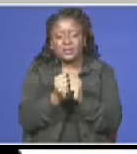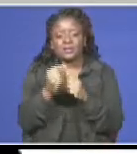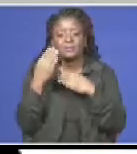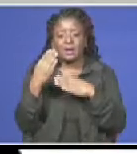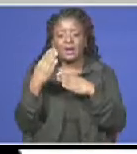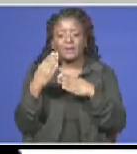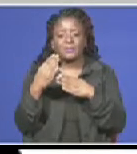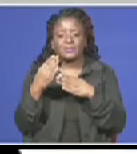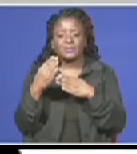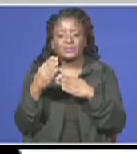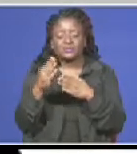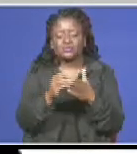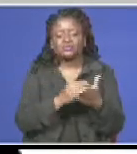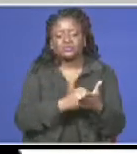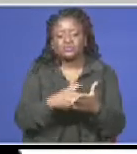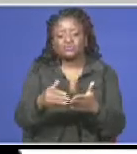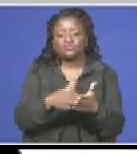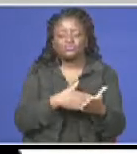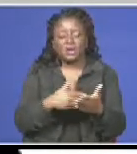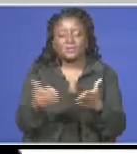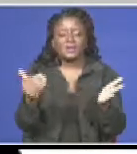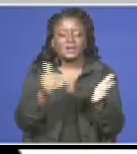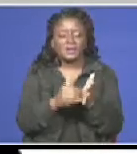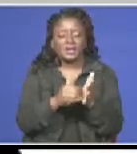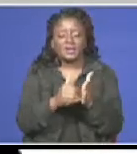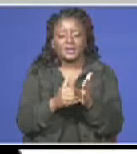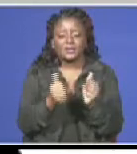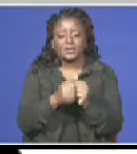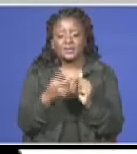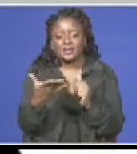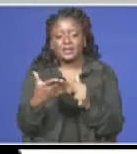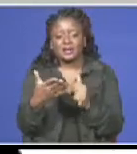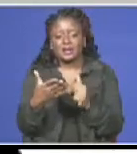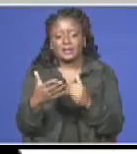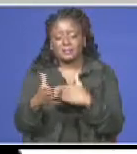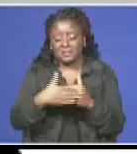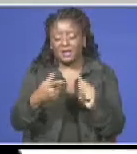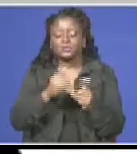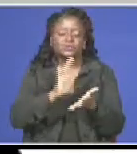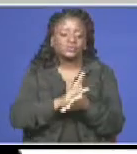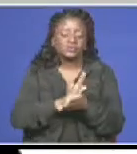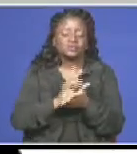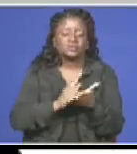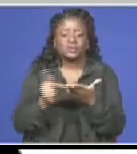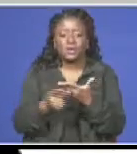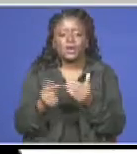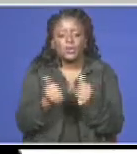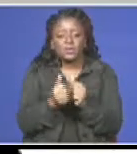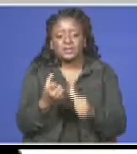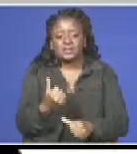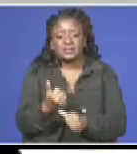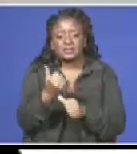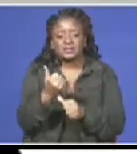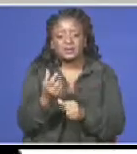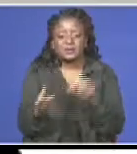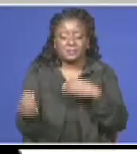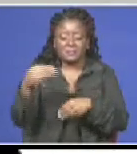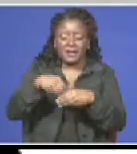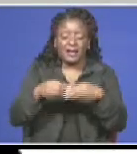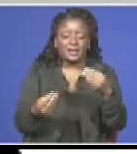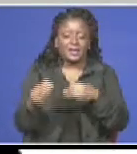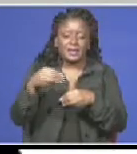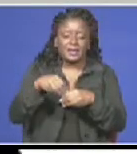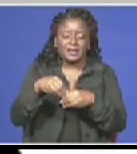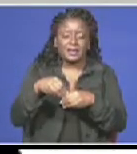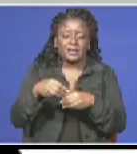again with their back to school initiative, mainly with the assistance of packing the bags and